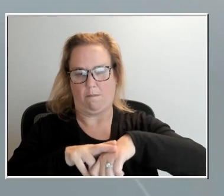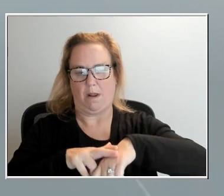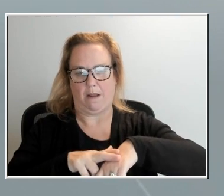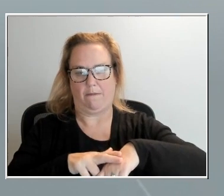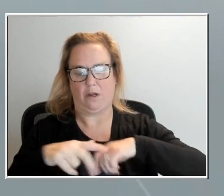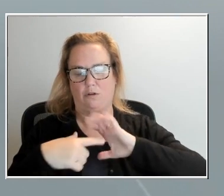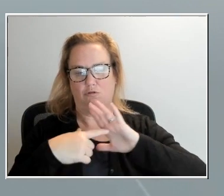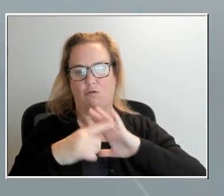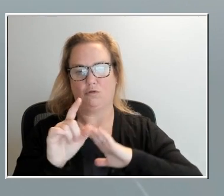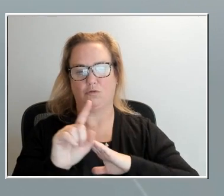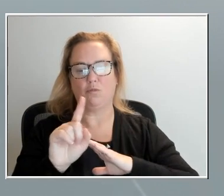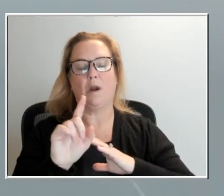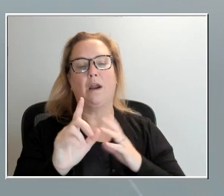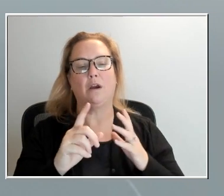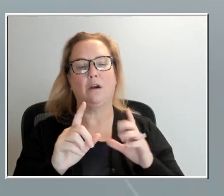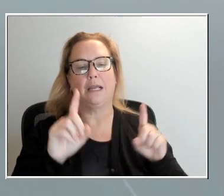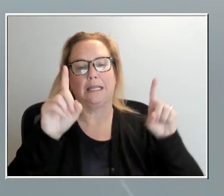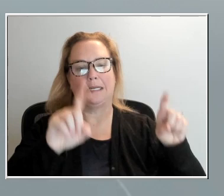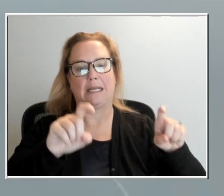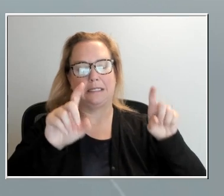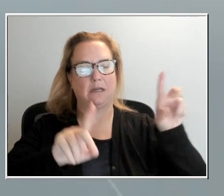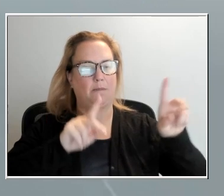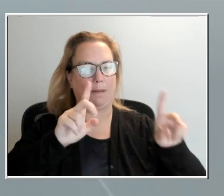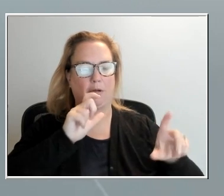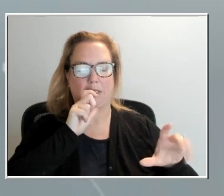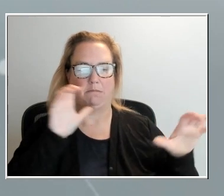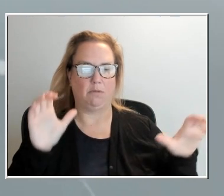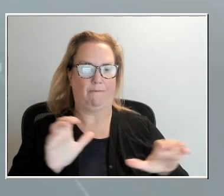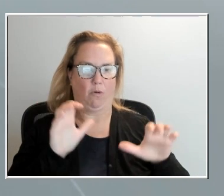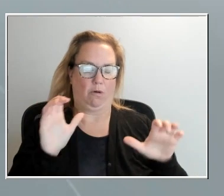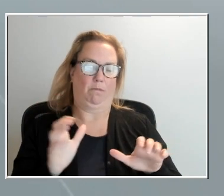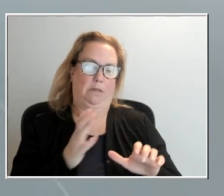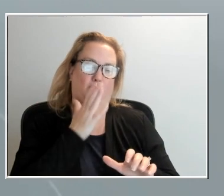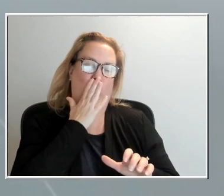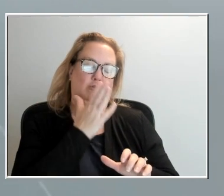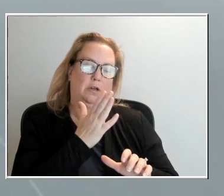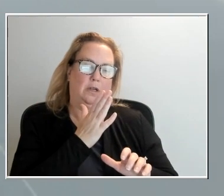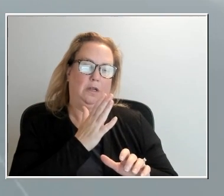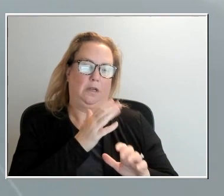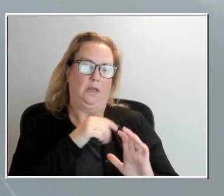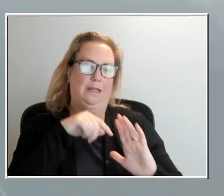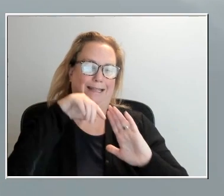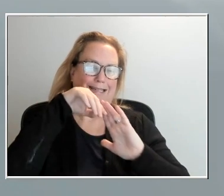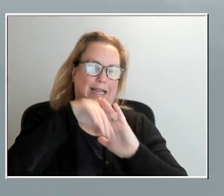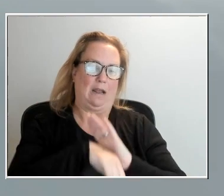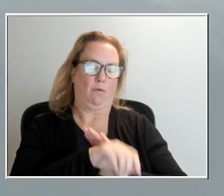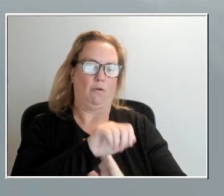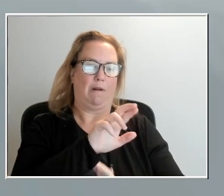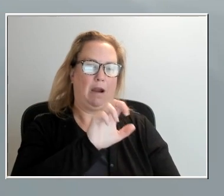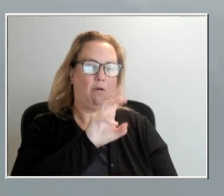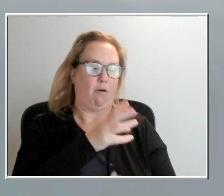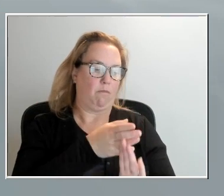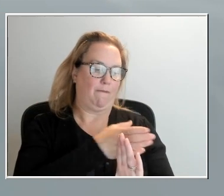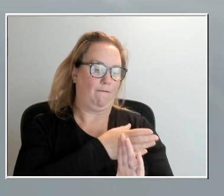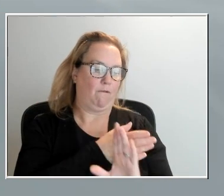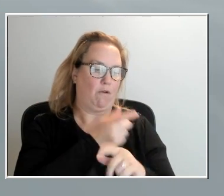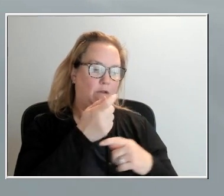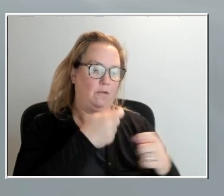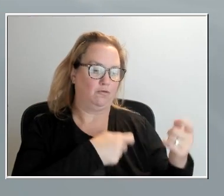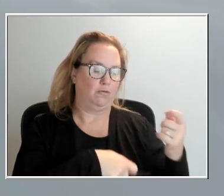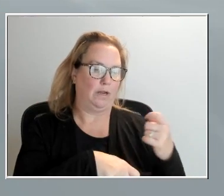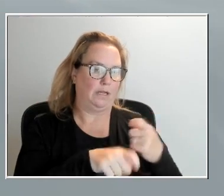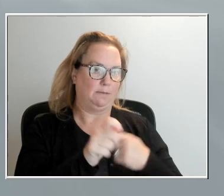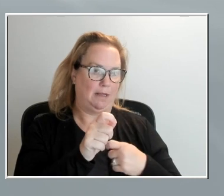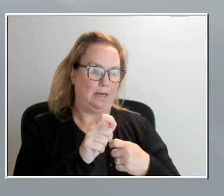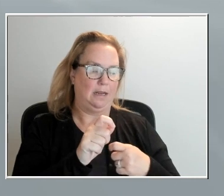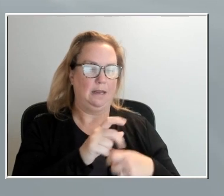these tests people did not perform as well in these tests. So the downward arrow means that pre-transplant patients did not do